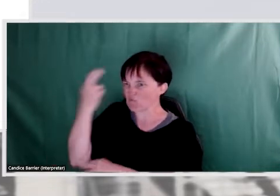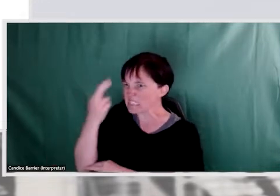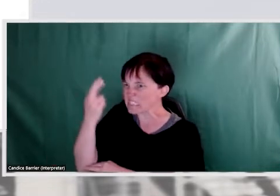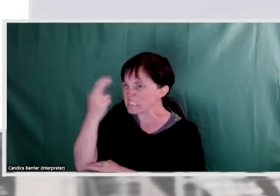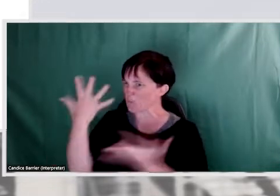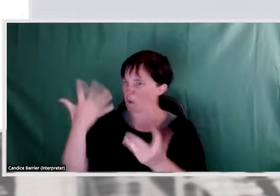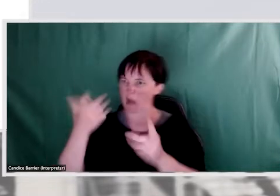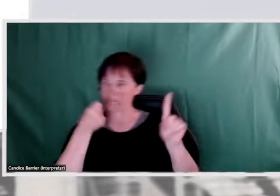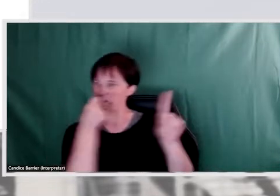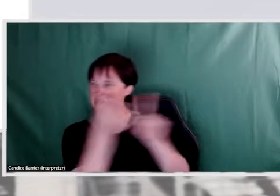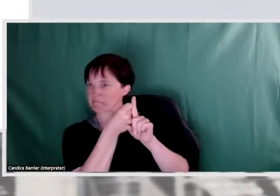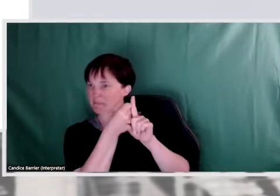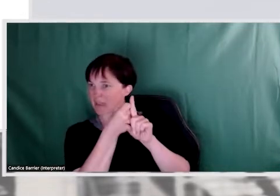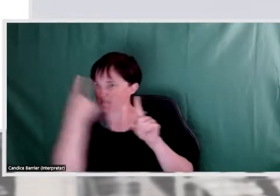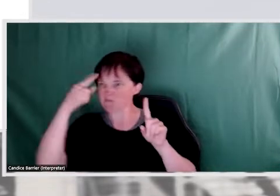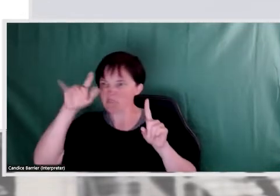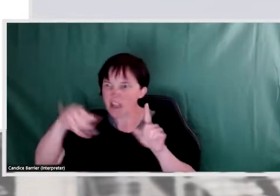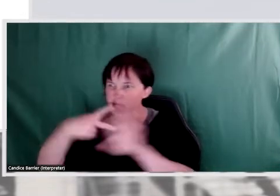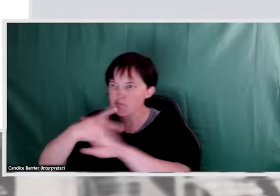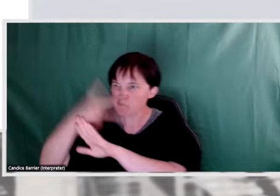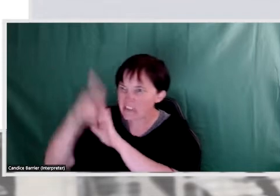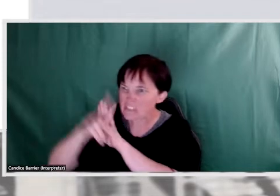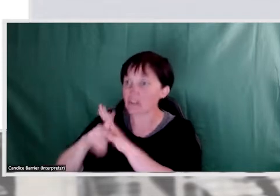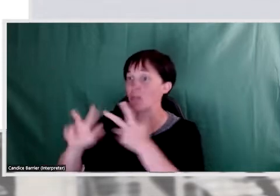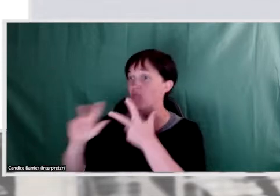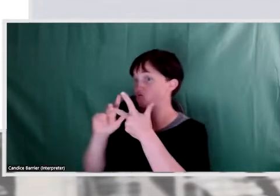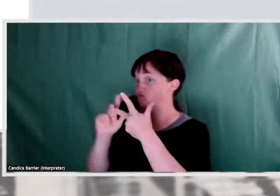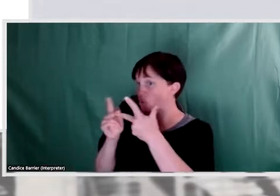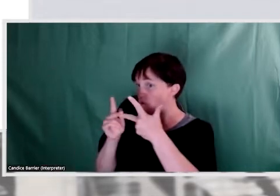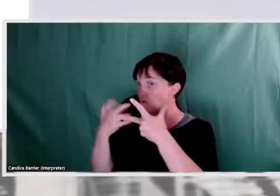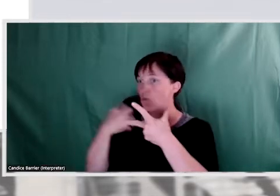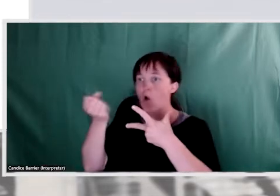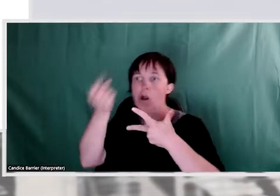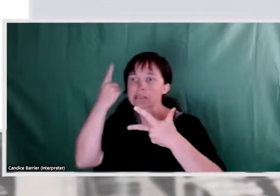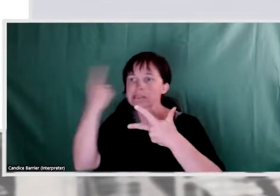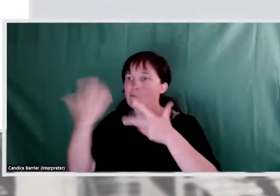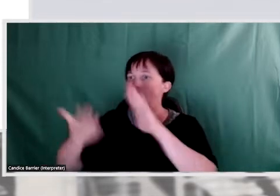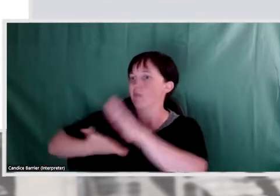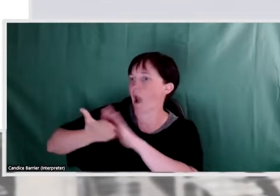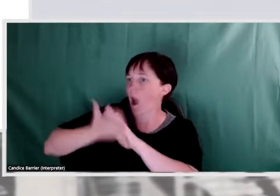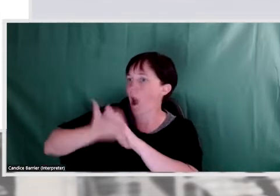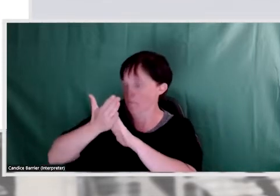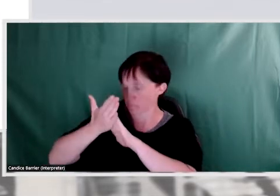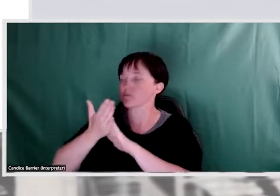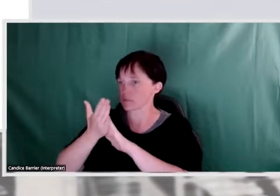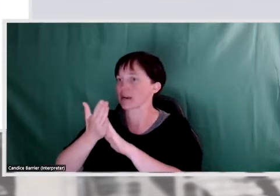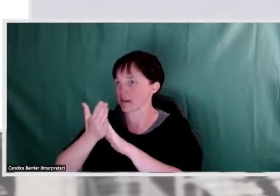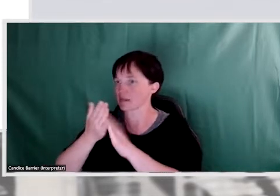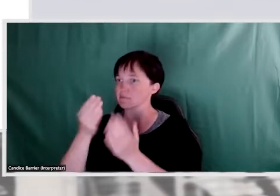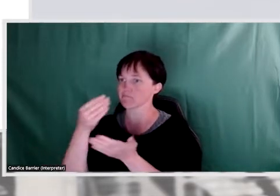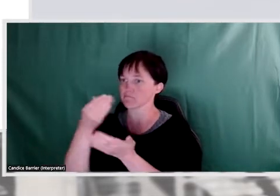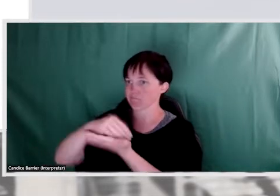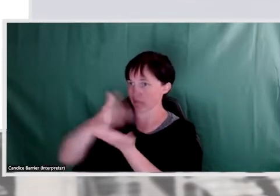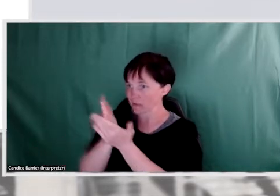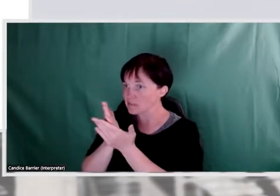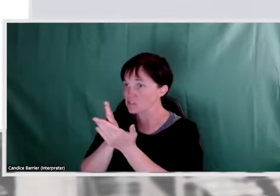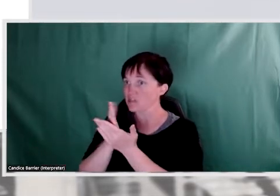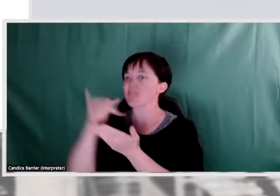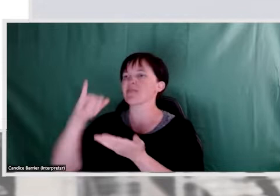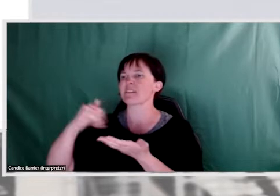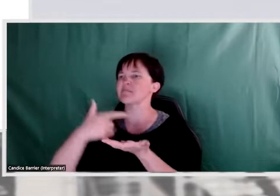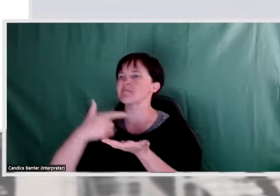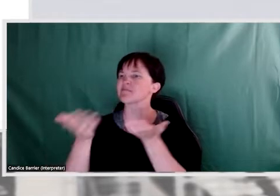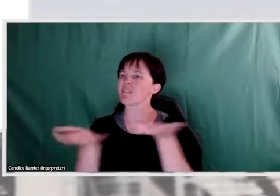impact if we don't do this project? And then third, we want to understand what the operating budget impact is going to be. This is part of a conversation